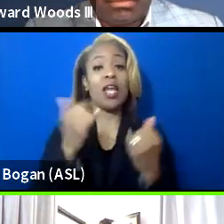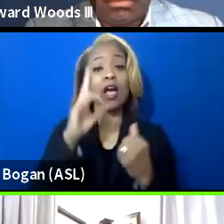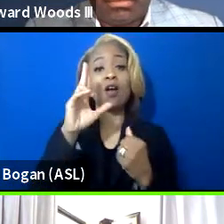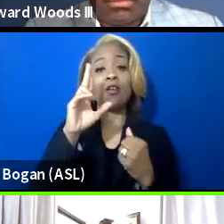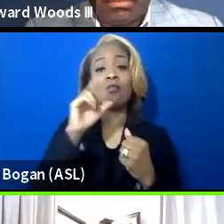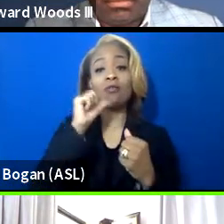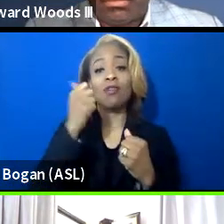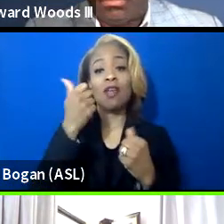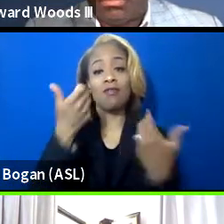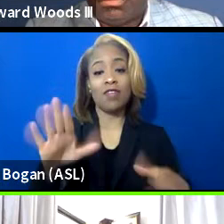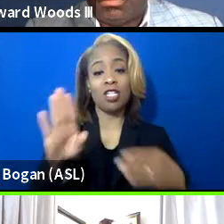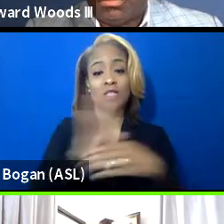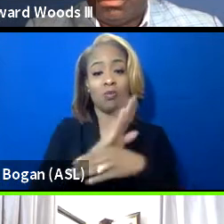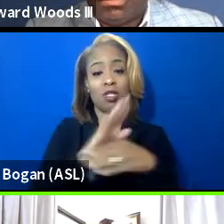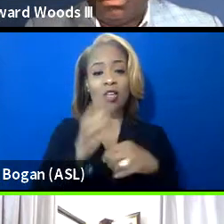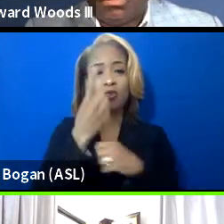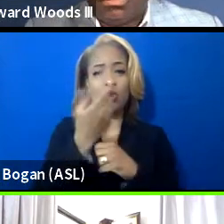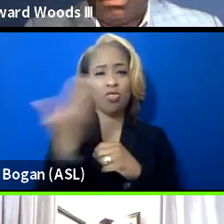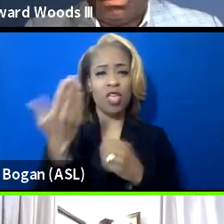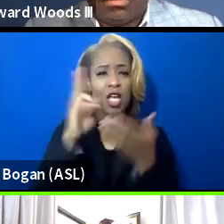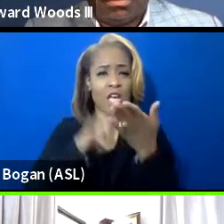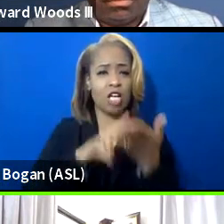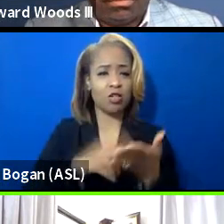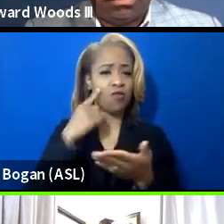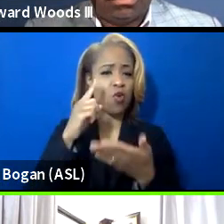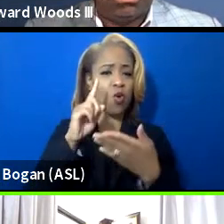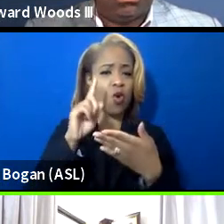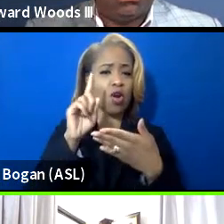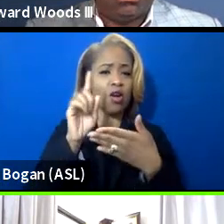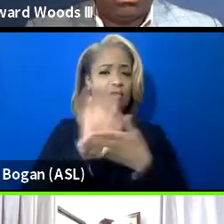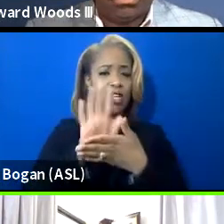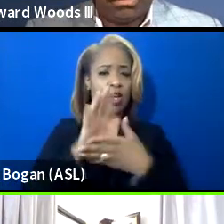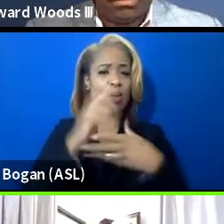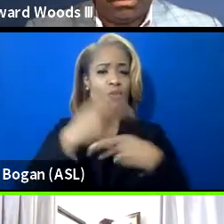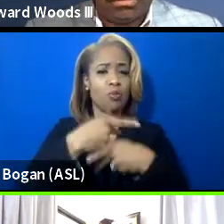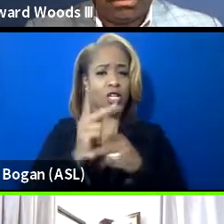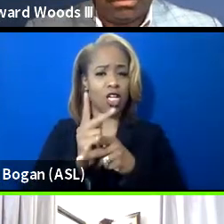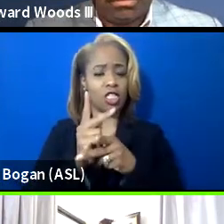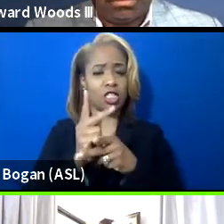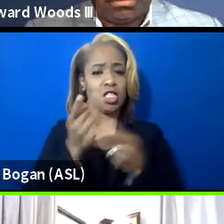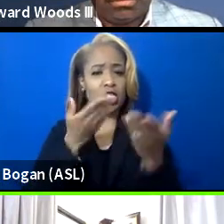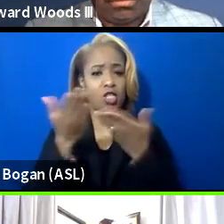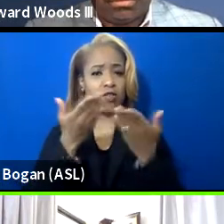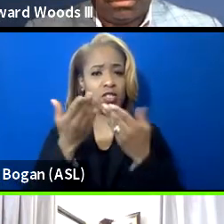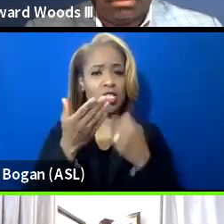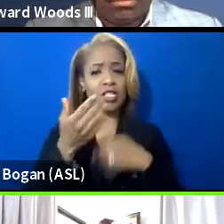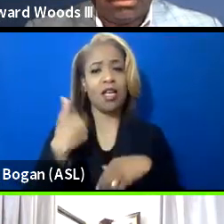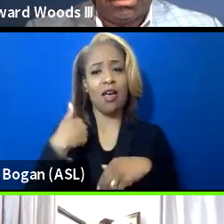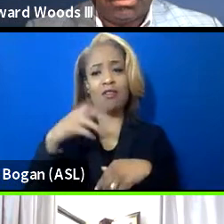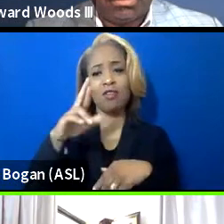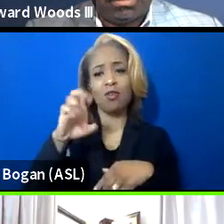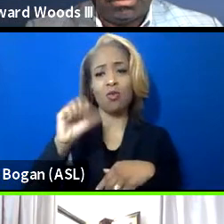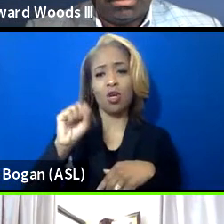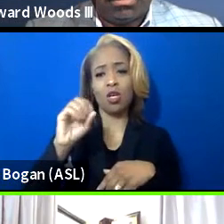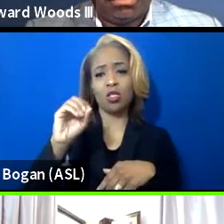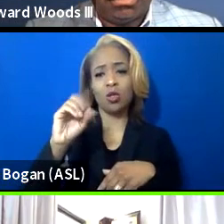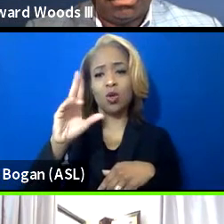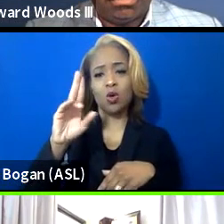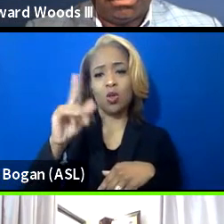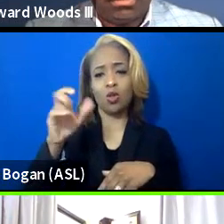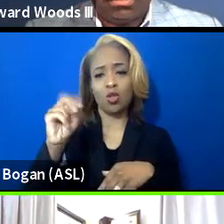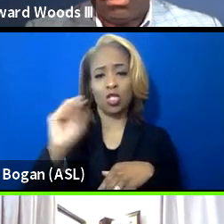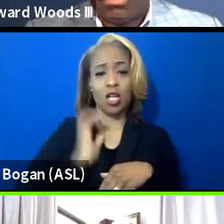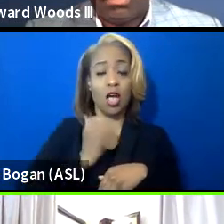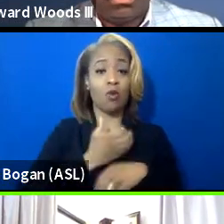have one item, contract for video production services, a resolution, and our communication and outreach